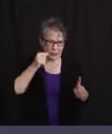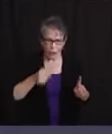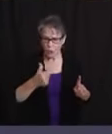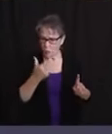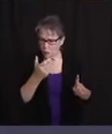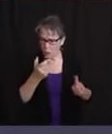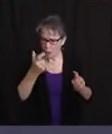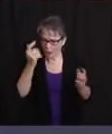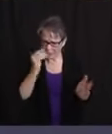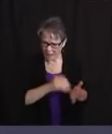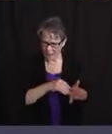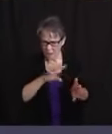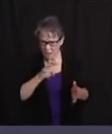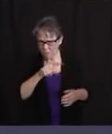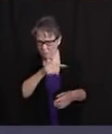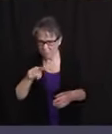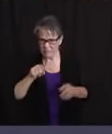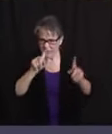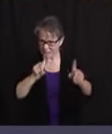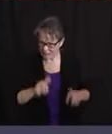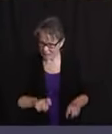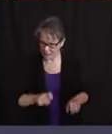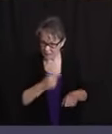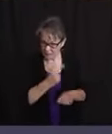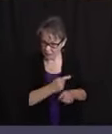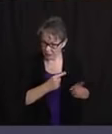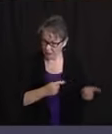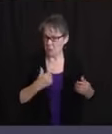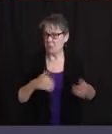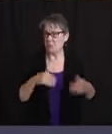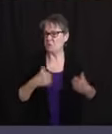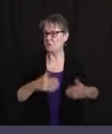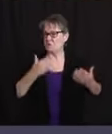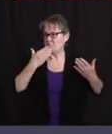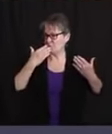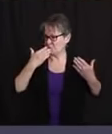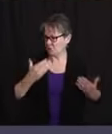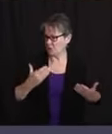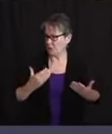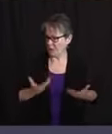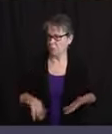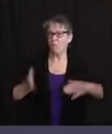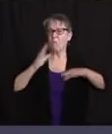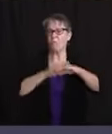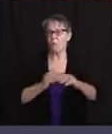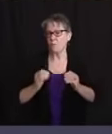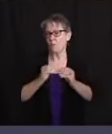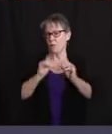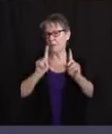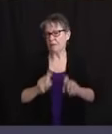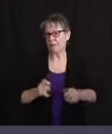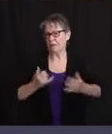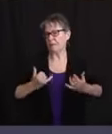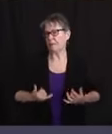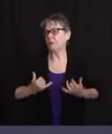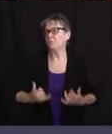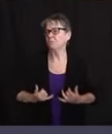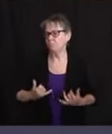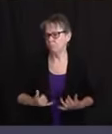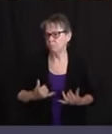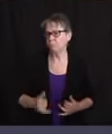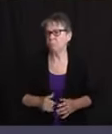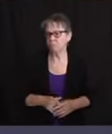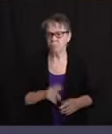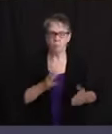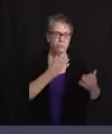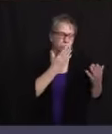Memorial Day. Thank you for that, and thank you for everything. Pat, over to you for compliance and other matters. Again, thank you for your